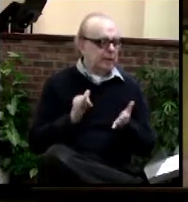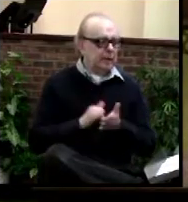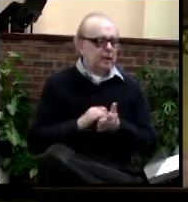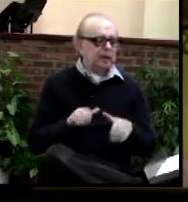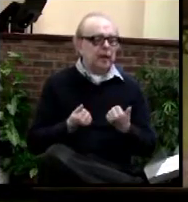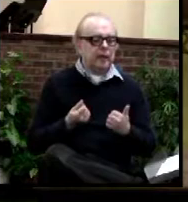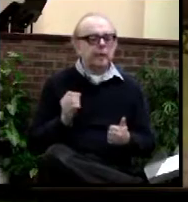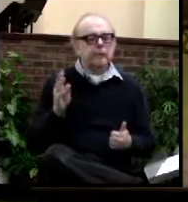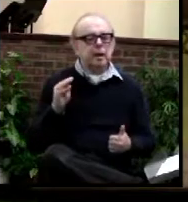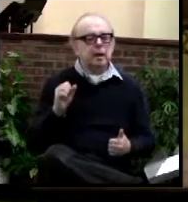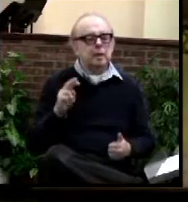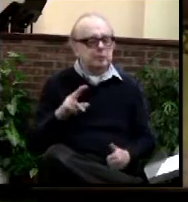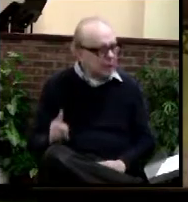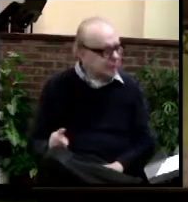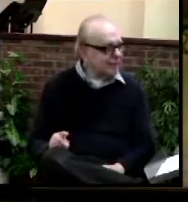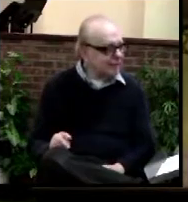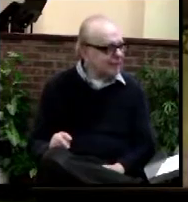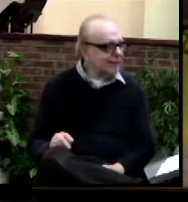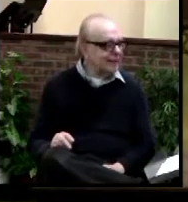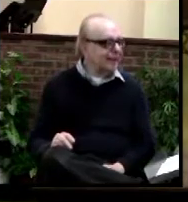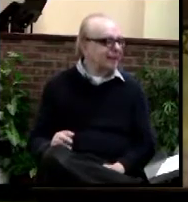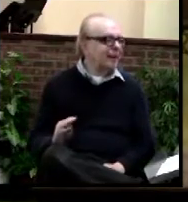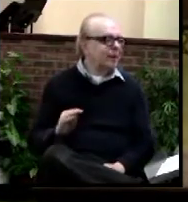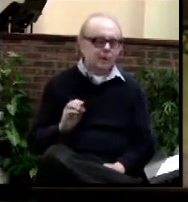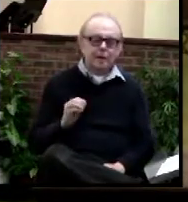of a monk or a monkey.